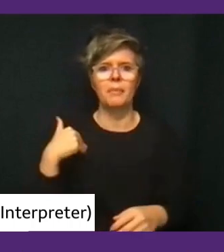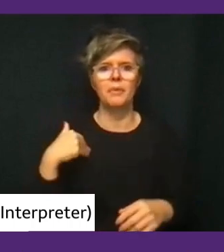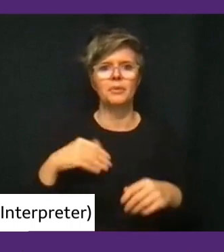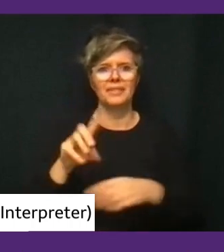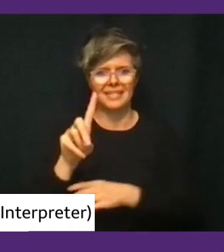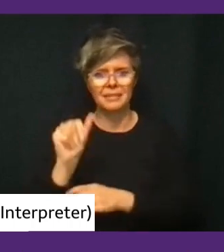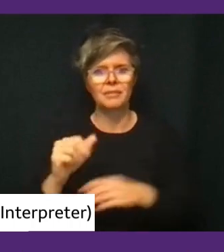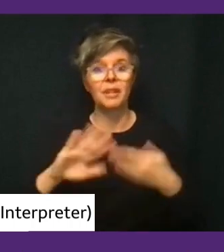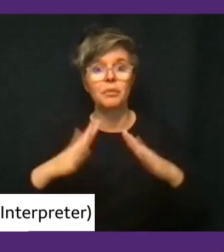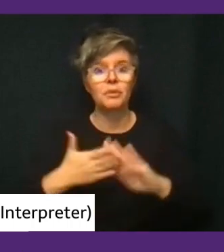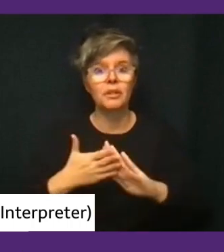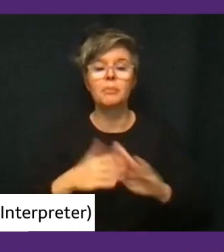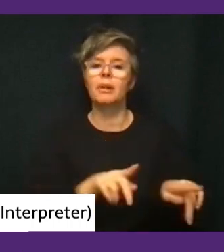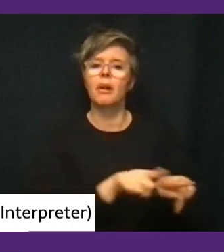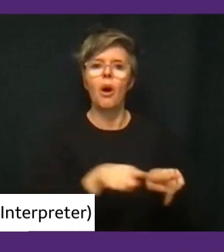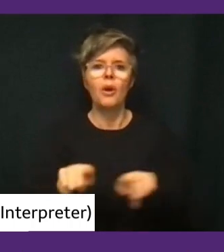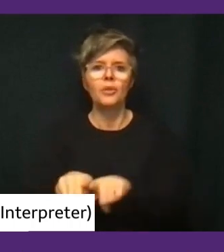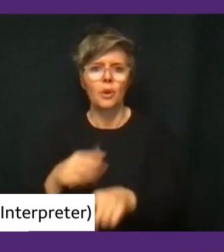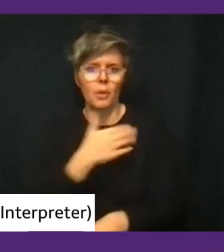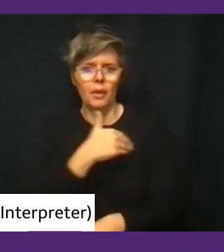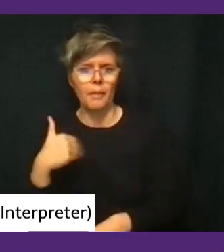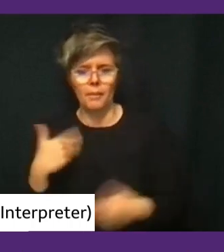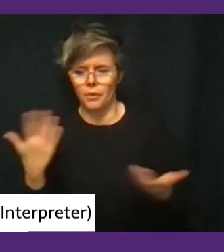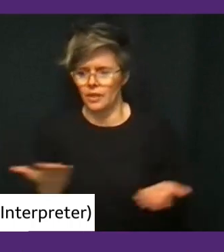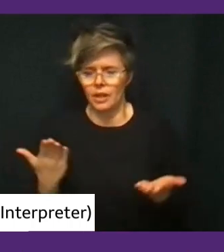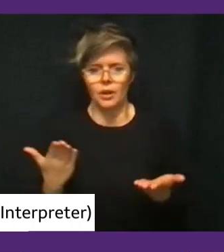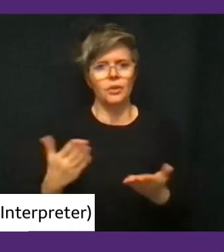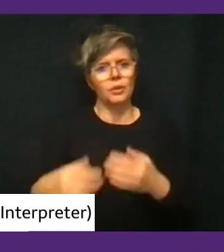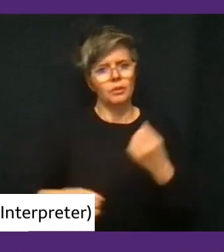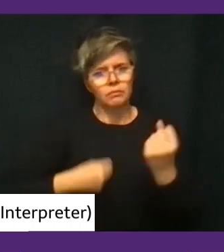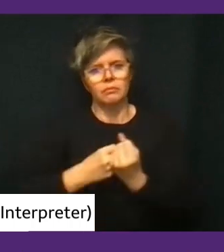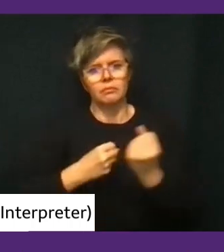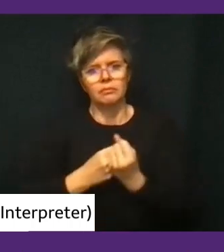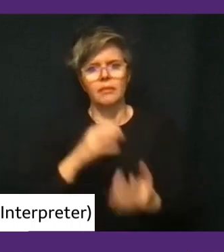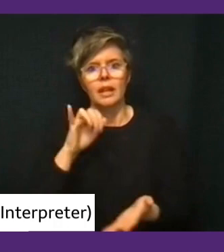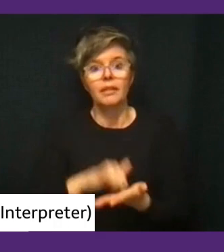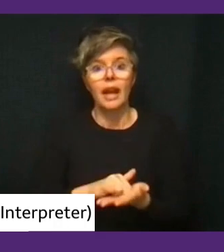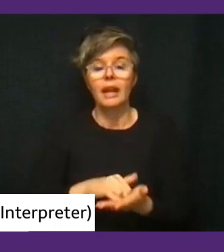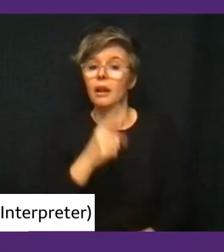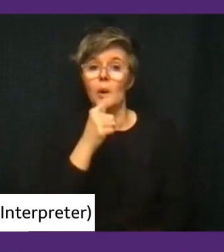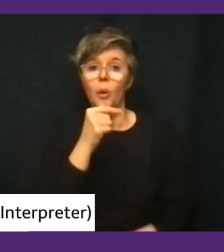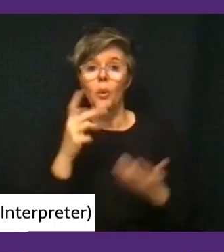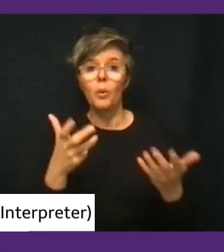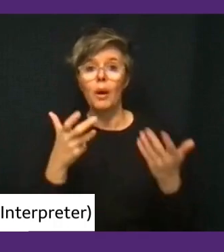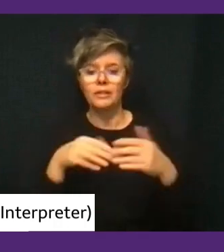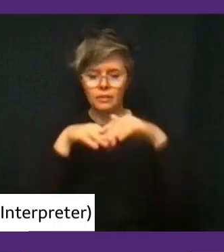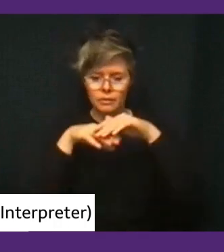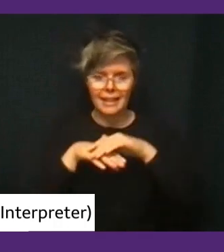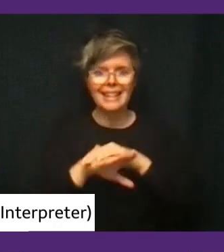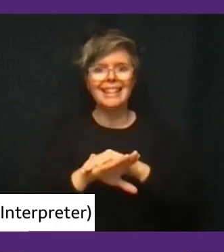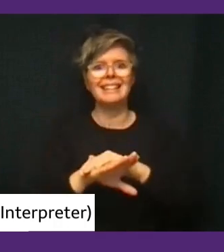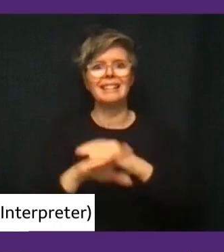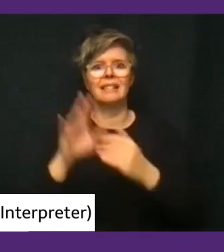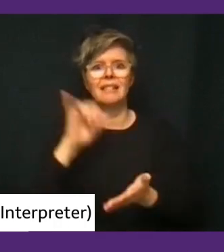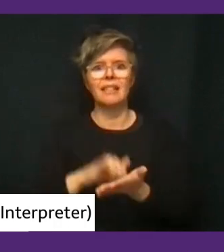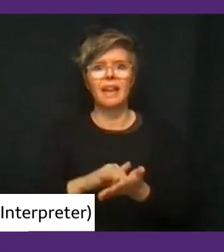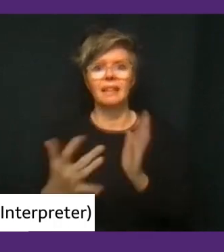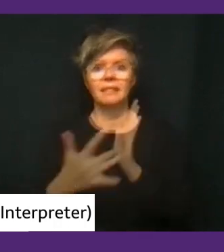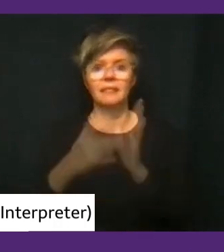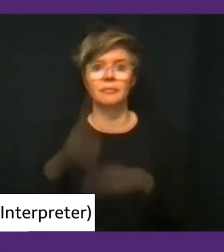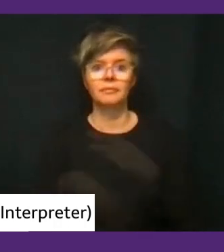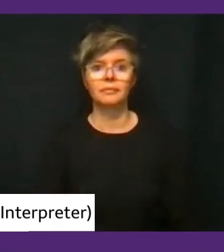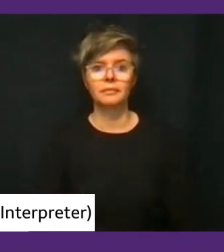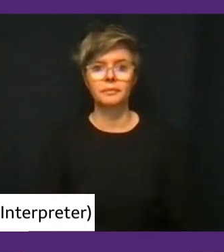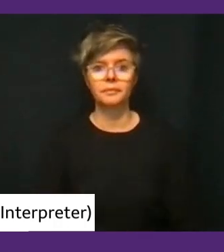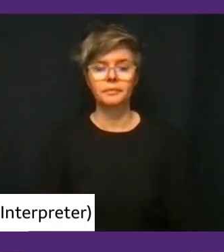also just making sure that everybody who wants to get into technology sees this as a key part of what they do.